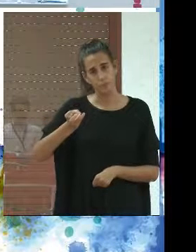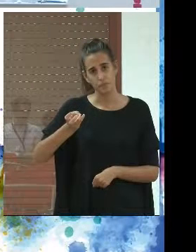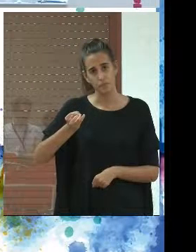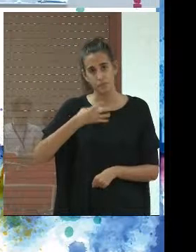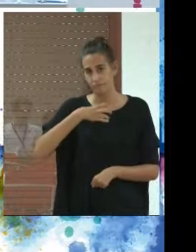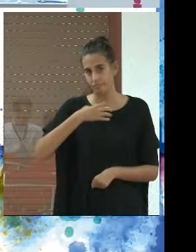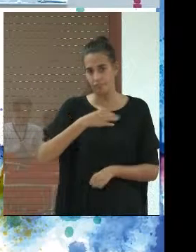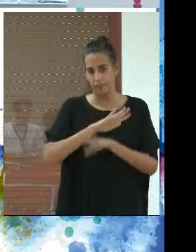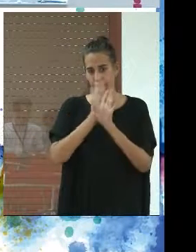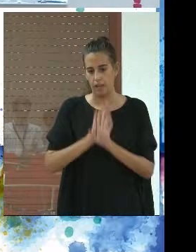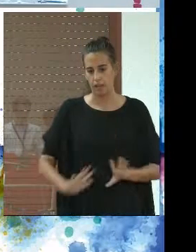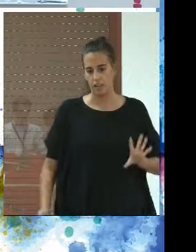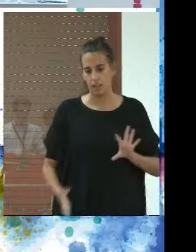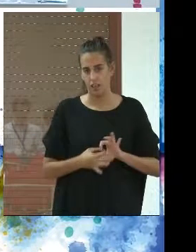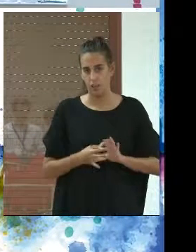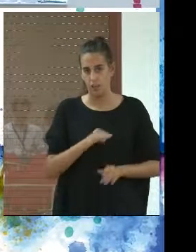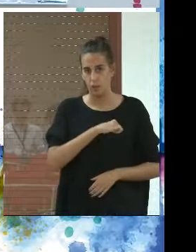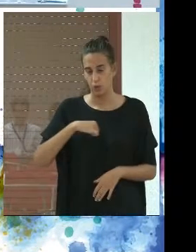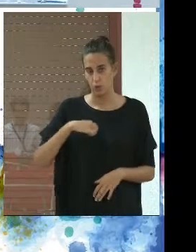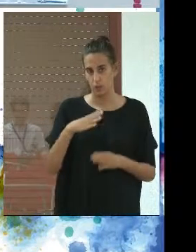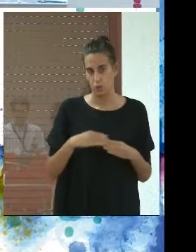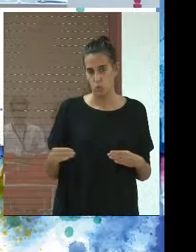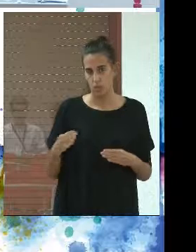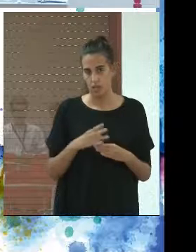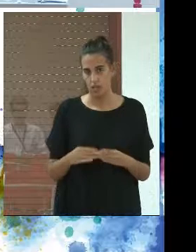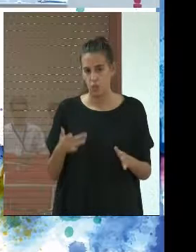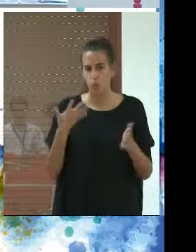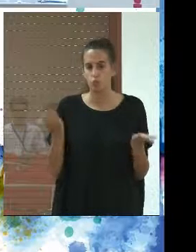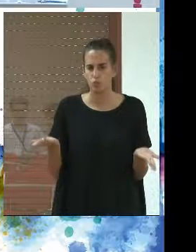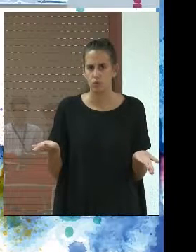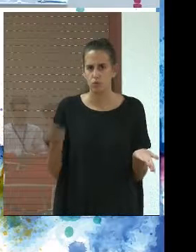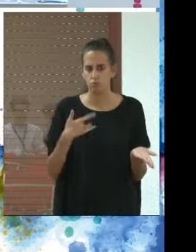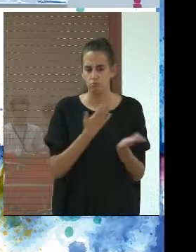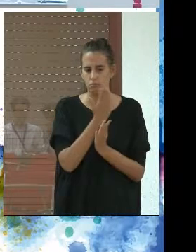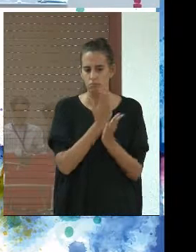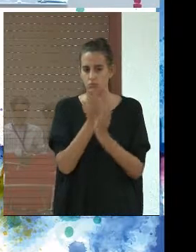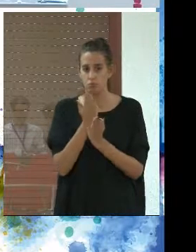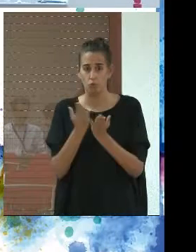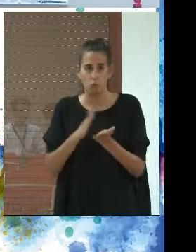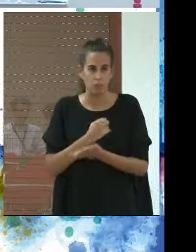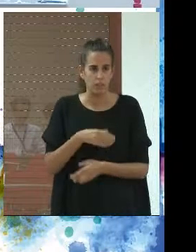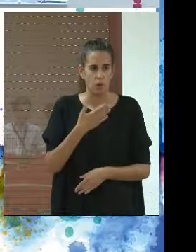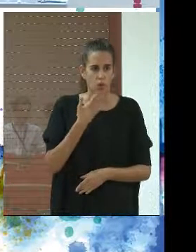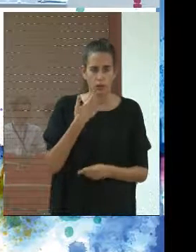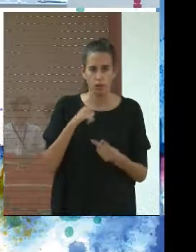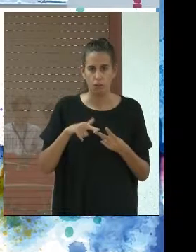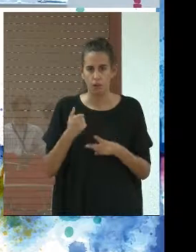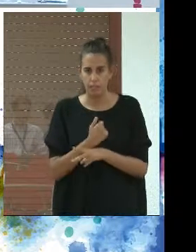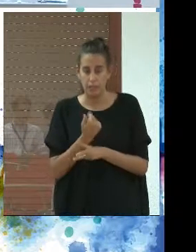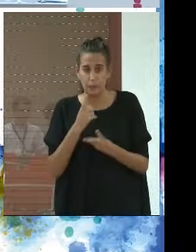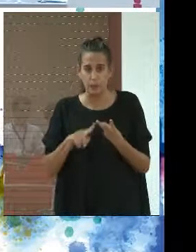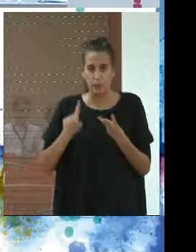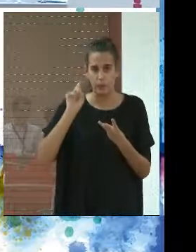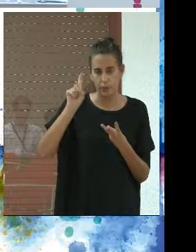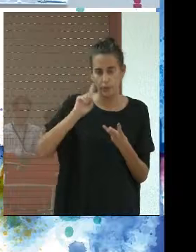you can imagine, are those which give greater independence to the final user. So anything that happens in leisure,